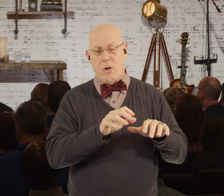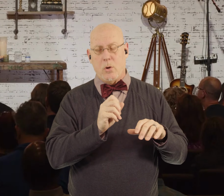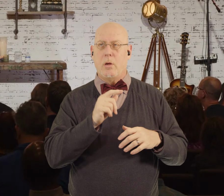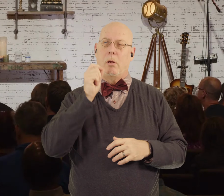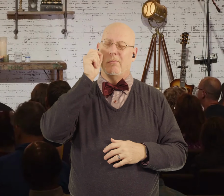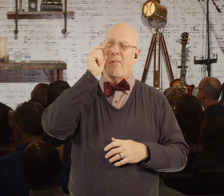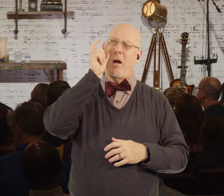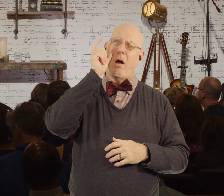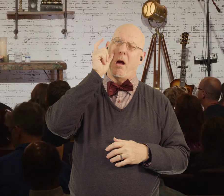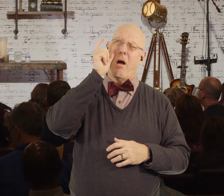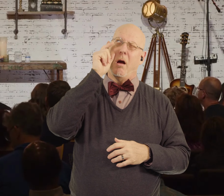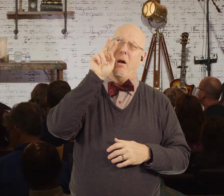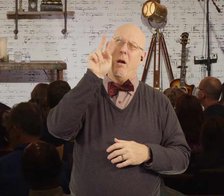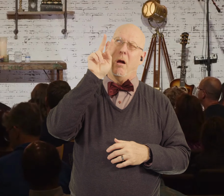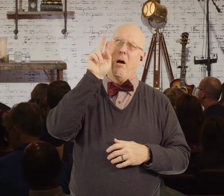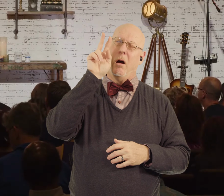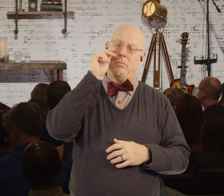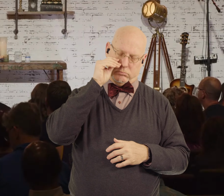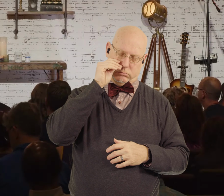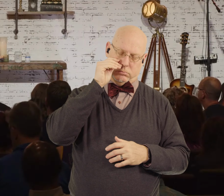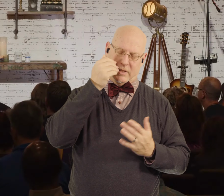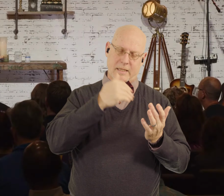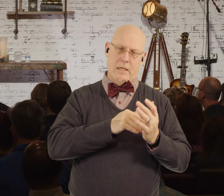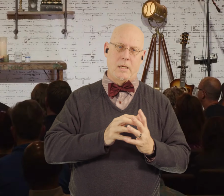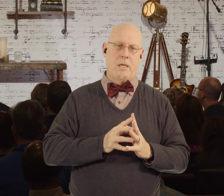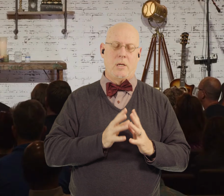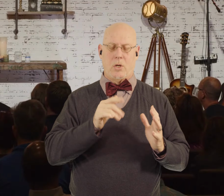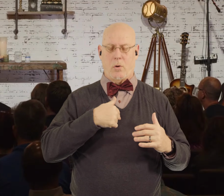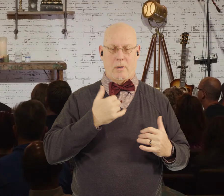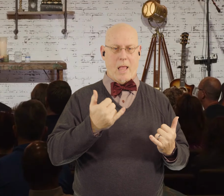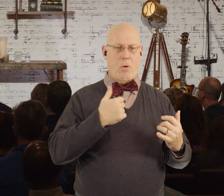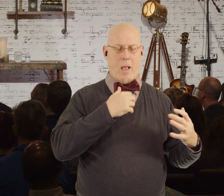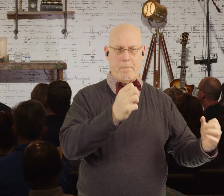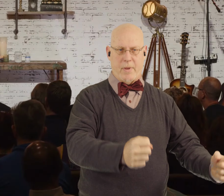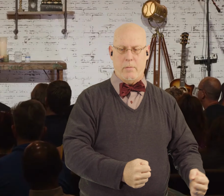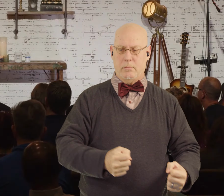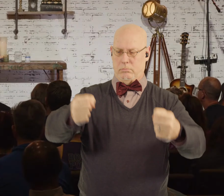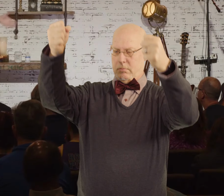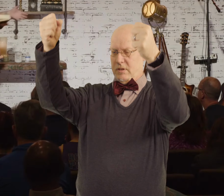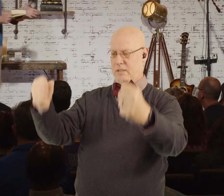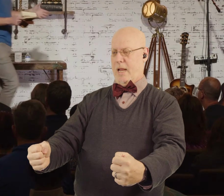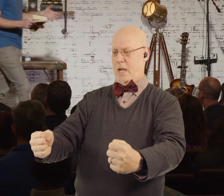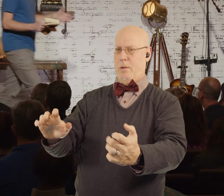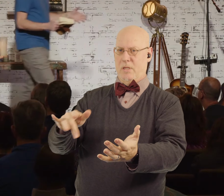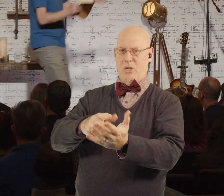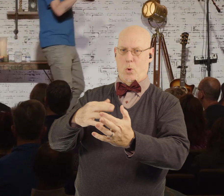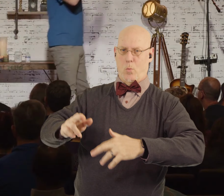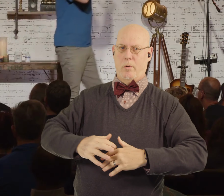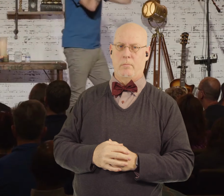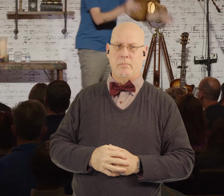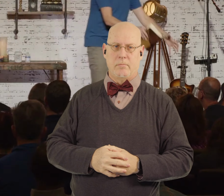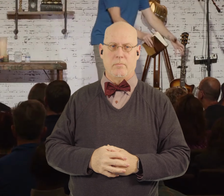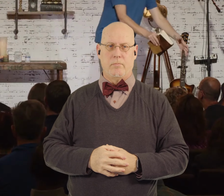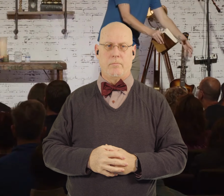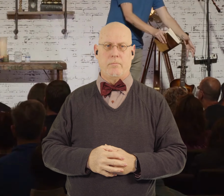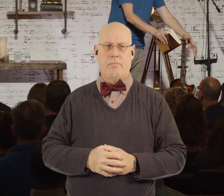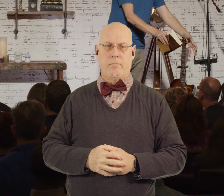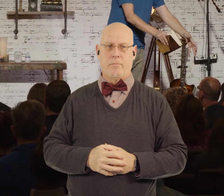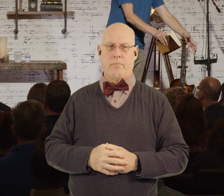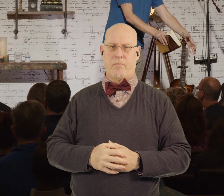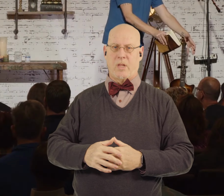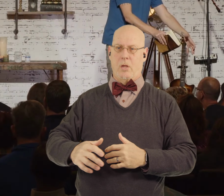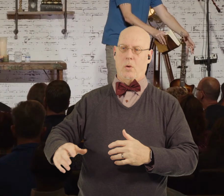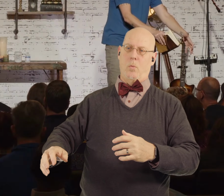I'm like, hey, buddy, you doing all right? And then the eye will pop open, he'll kind of stare at me, and then he goes back to sleep. So now I just pick him up, and I stand him in the center of the room.